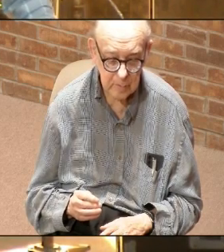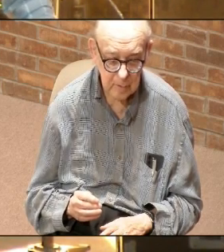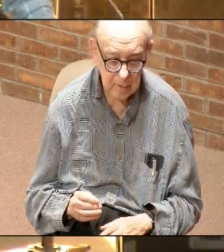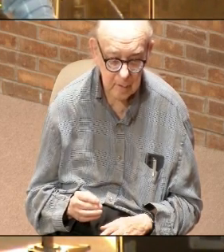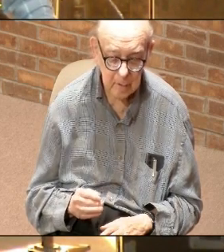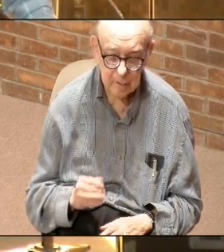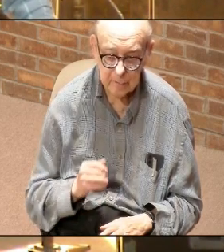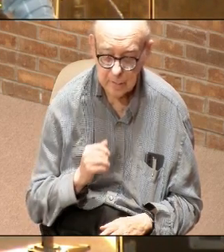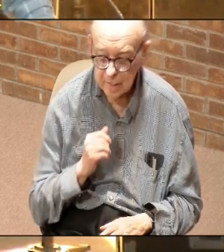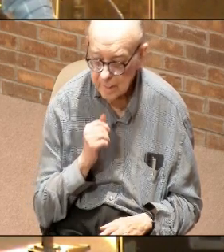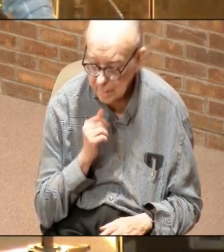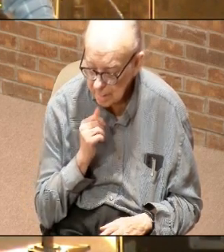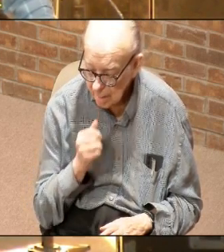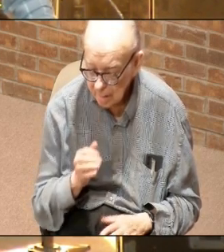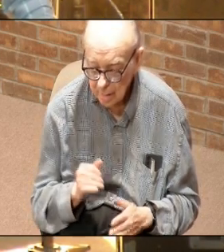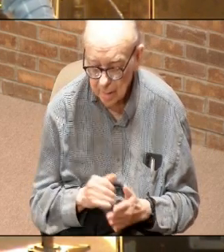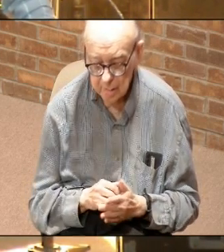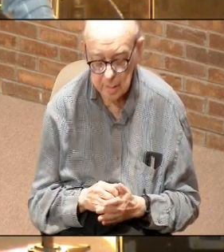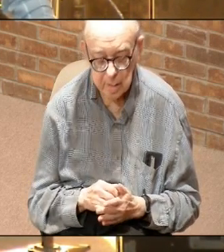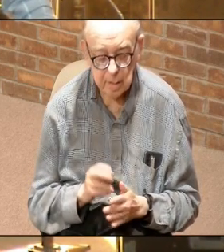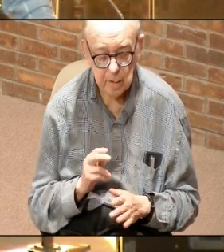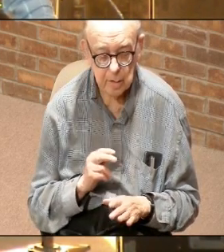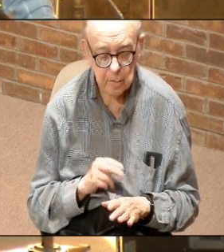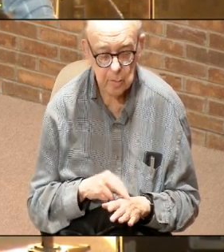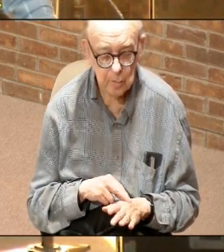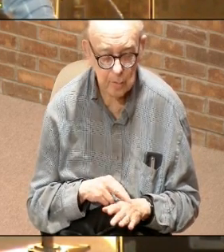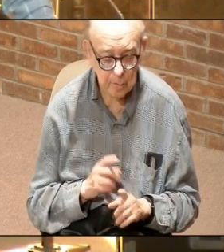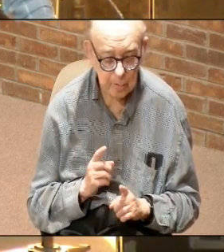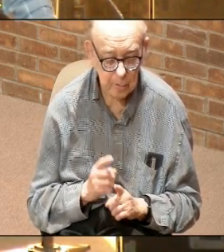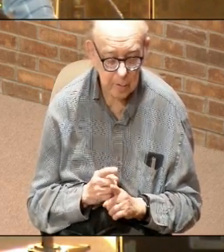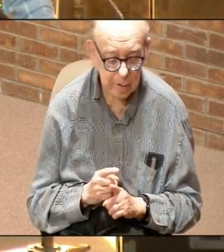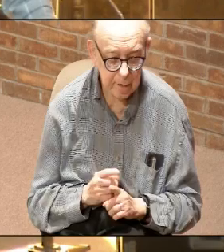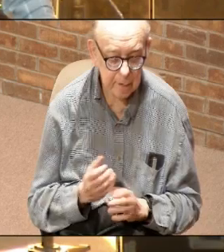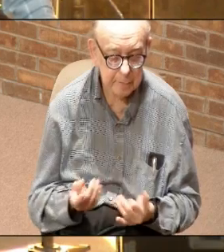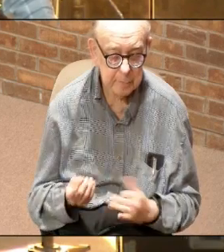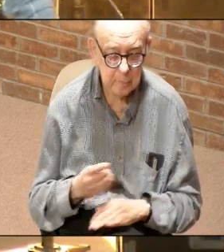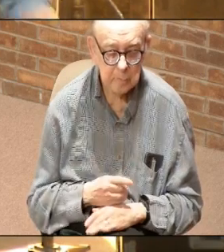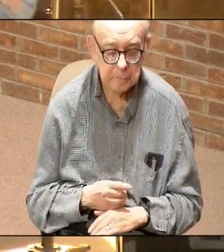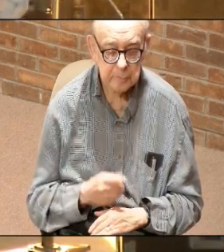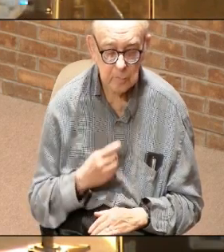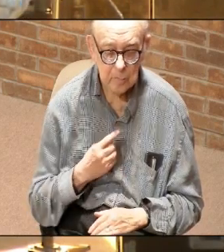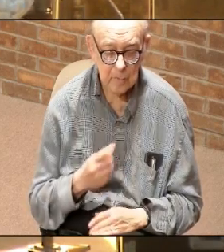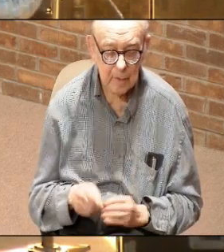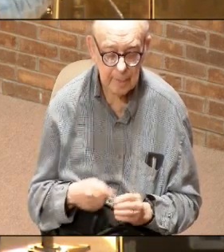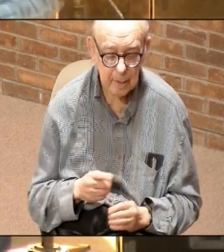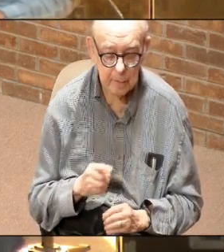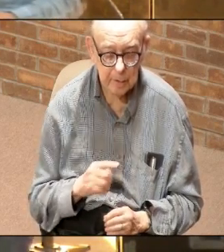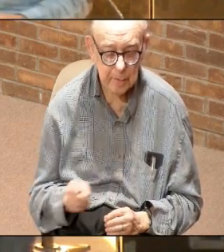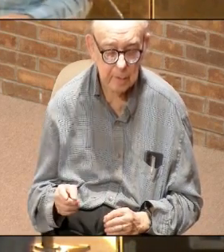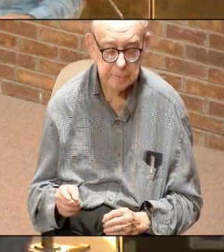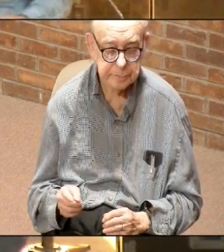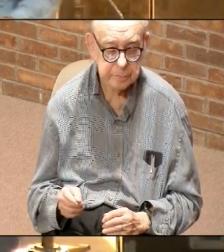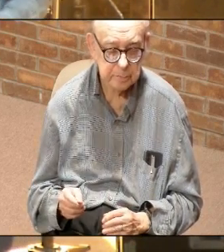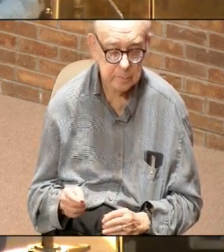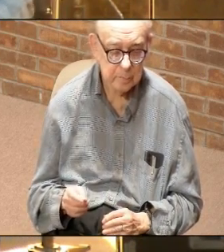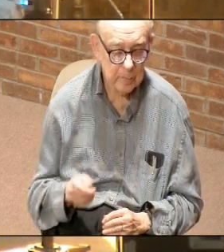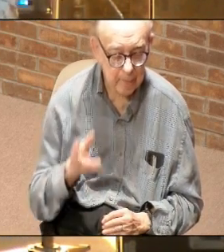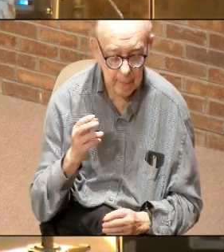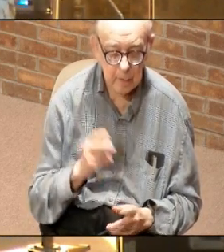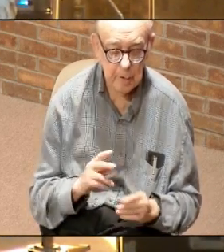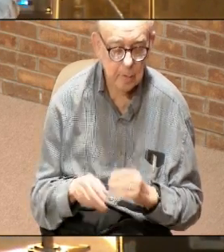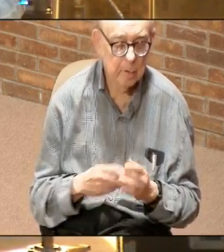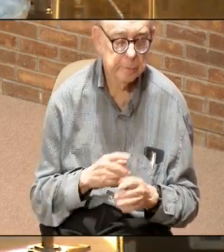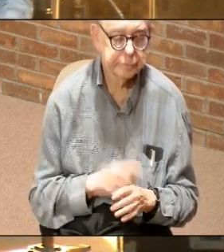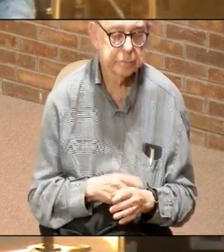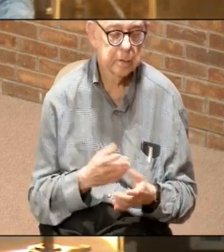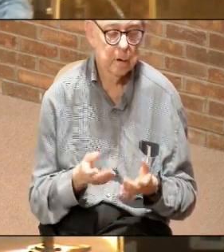it's not an ordinary day. Can I also tell you about peace? I hear people all the